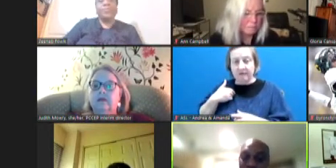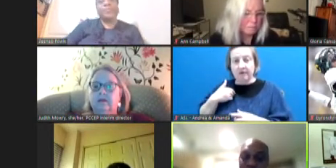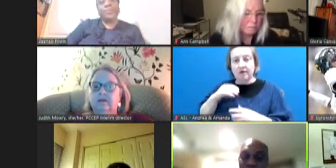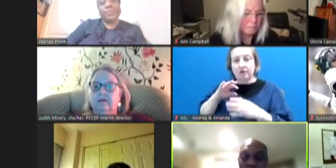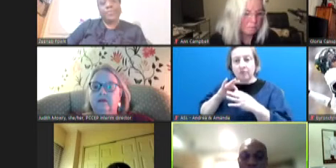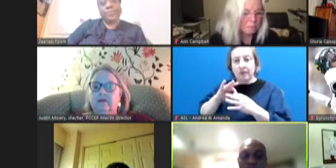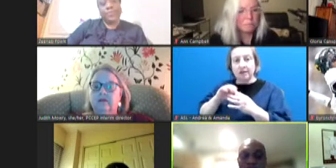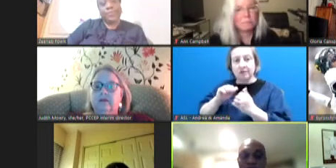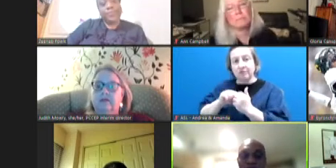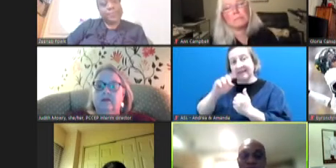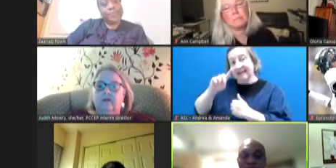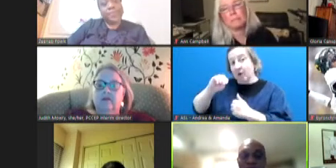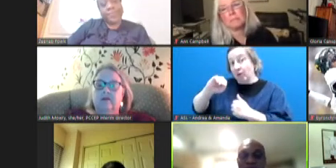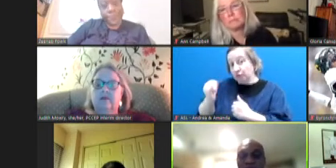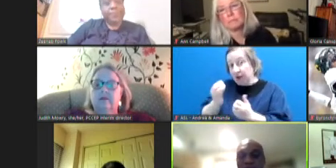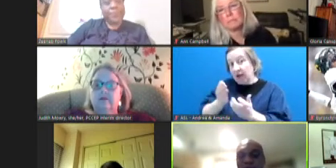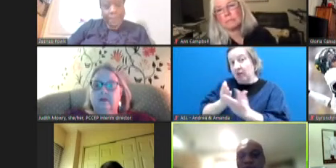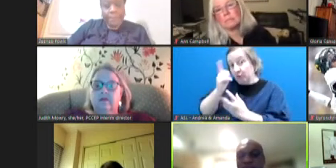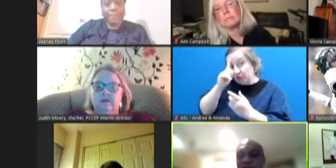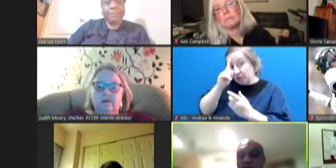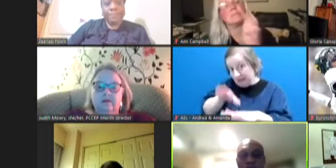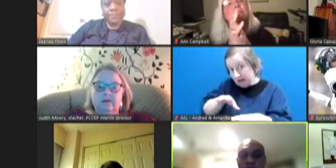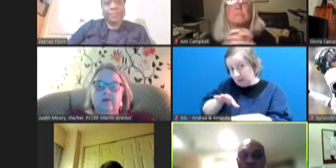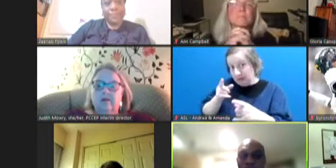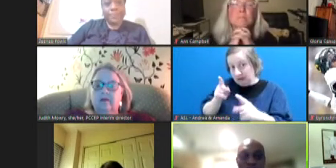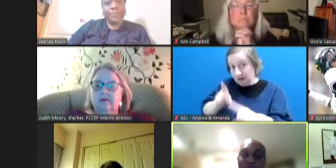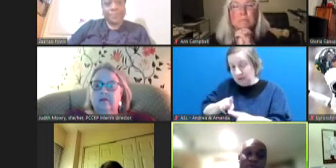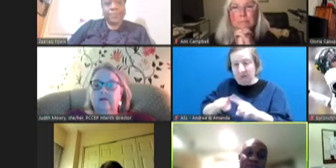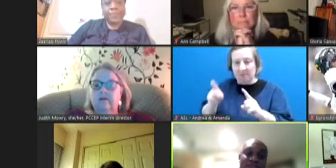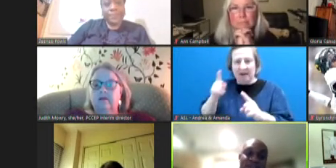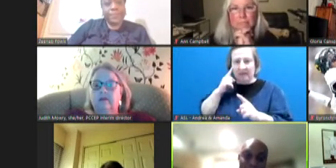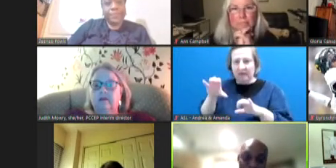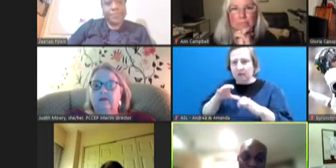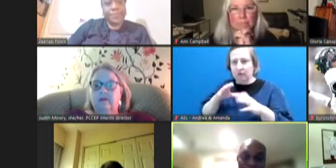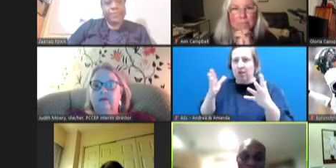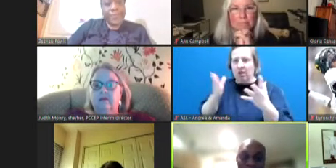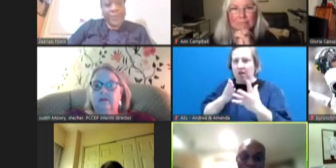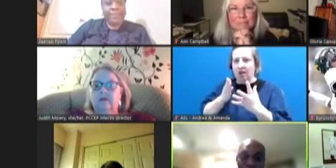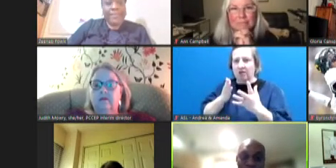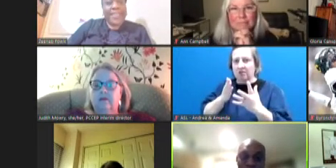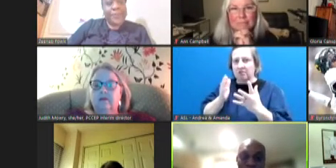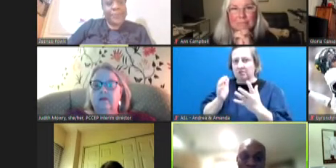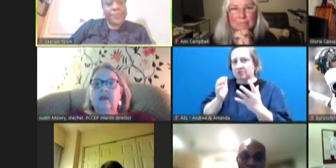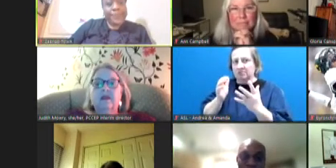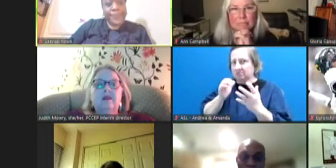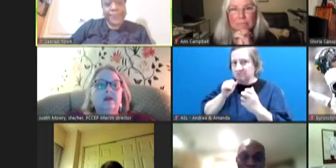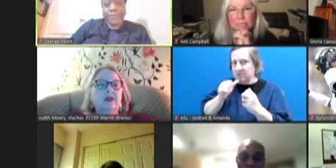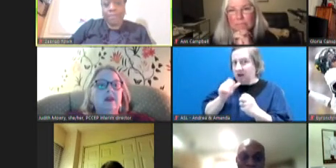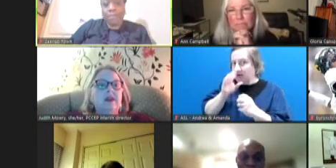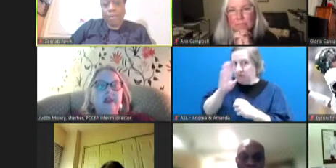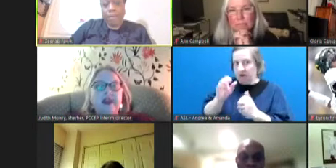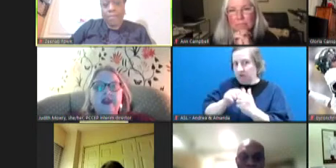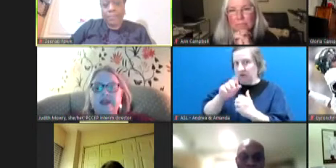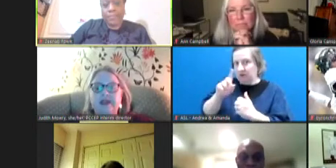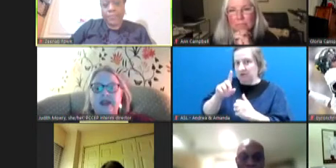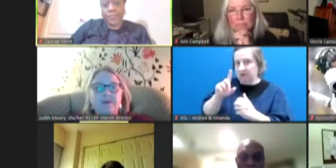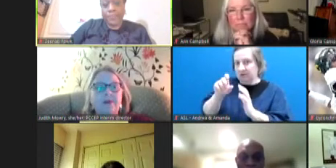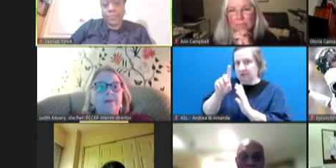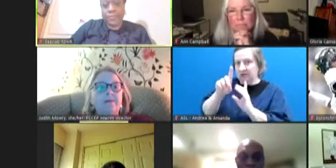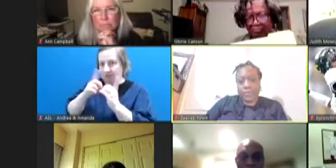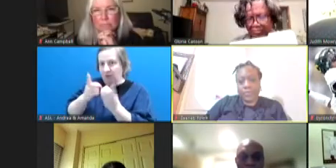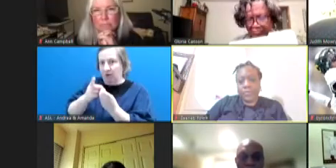Department of Justice through the settlement agreement, but I don't think we do a bunch with the Department of State. All right, thank you. Thanks.